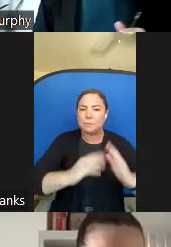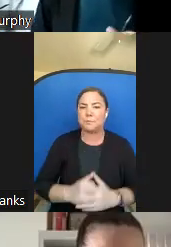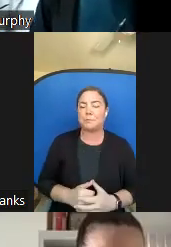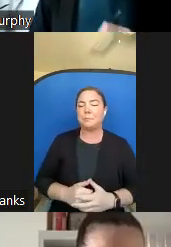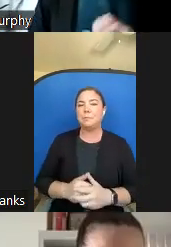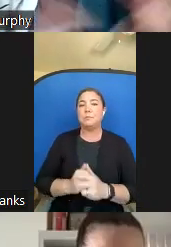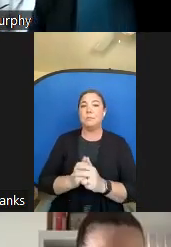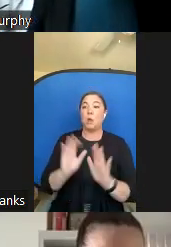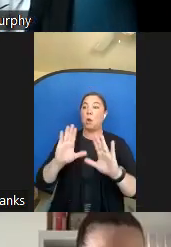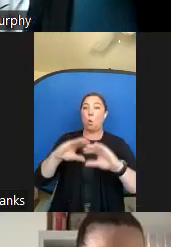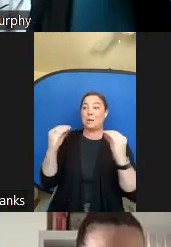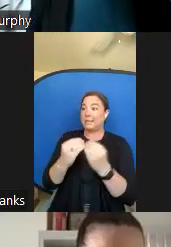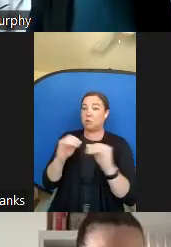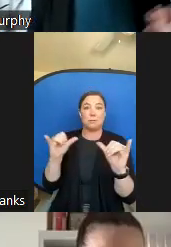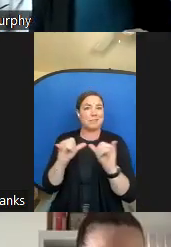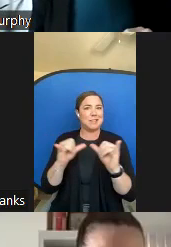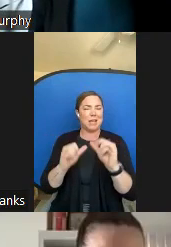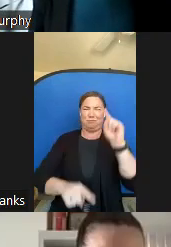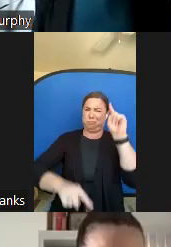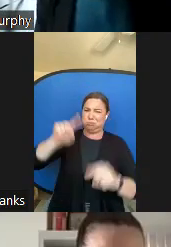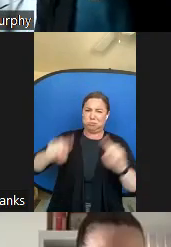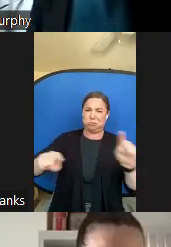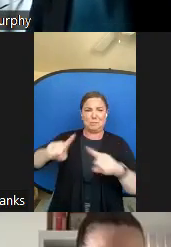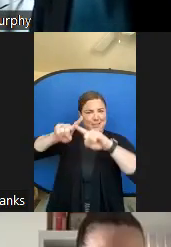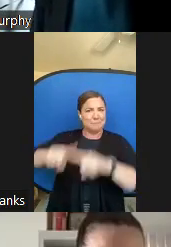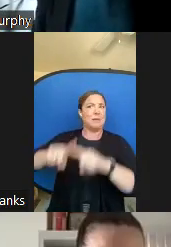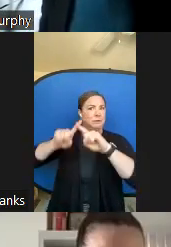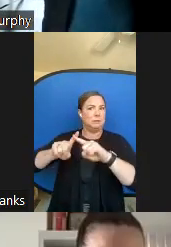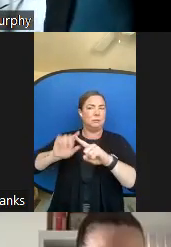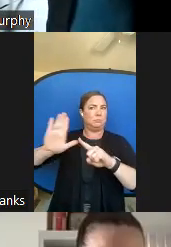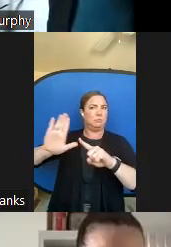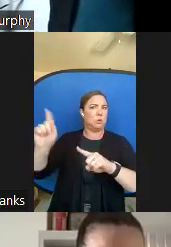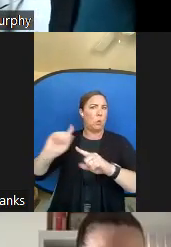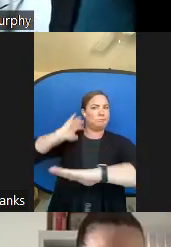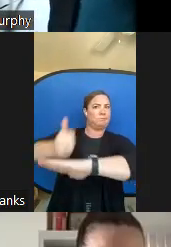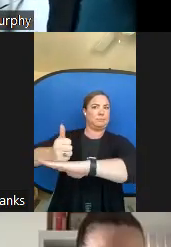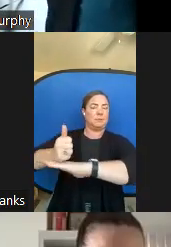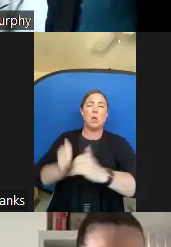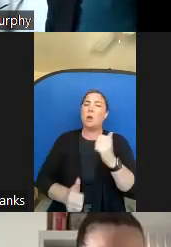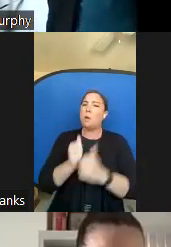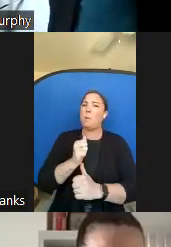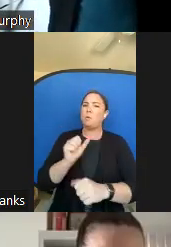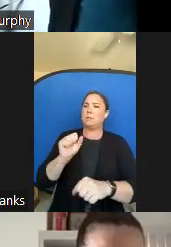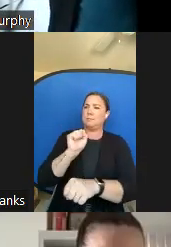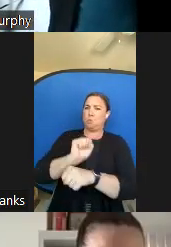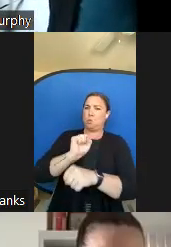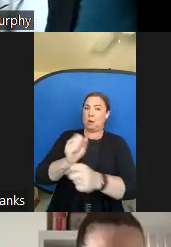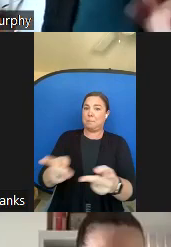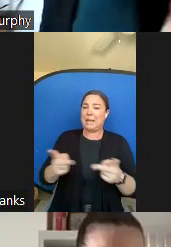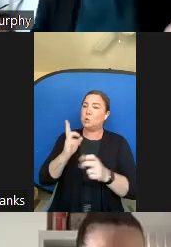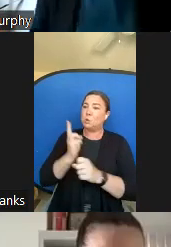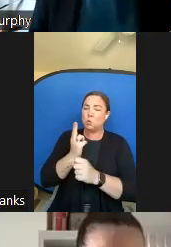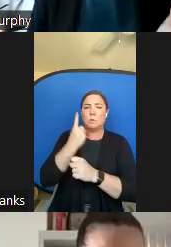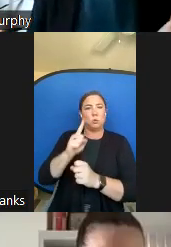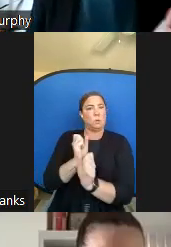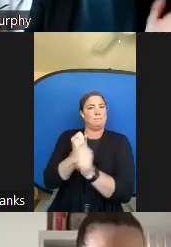size, however, this could vary considerably. And while most pottery workshops seem to have been used exclusively for manufacturing,